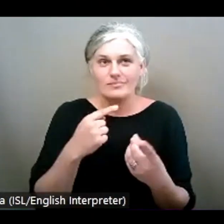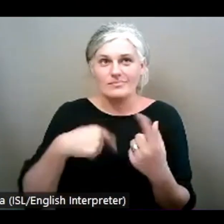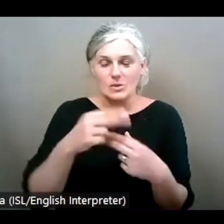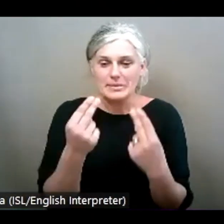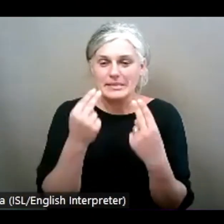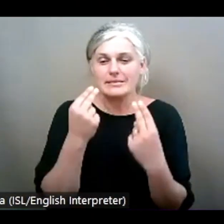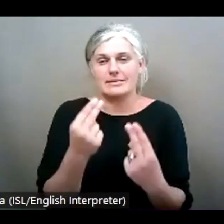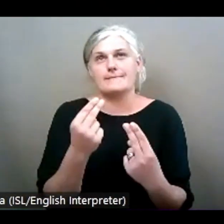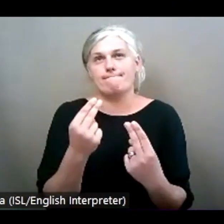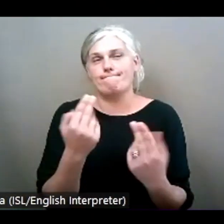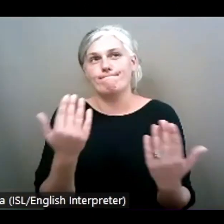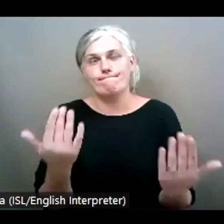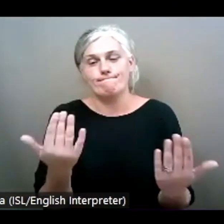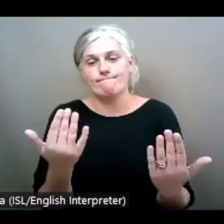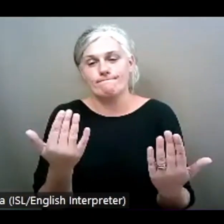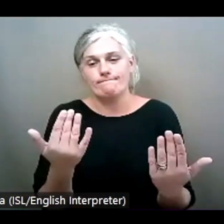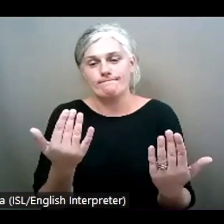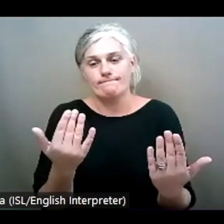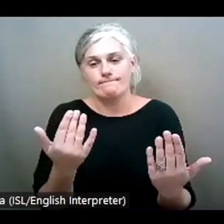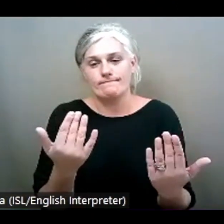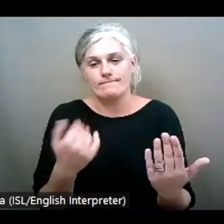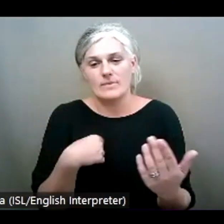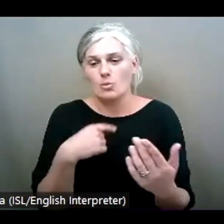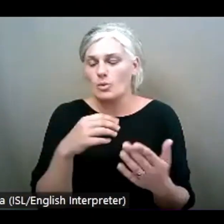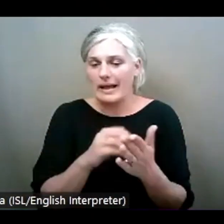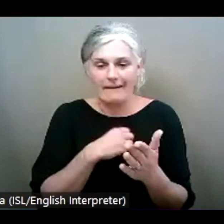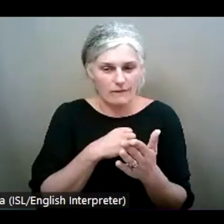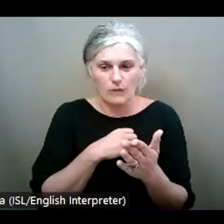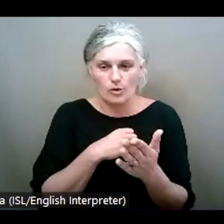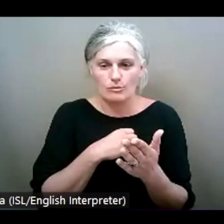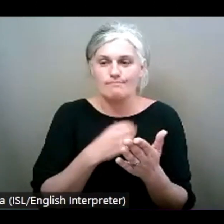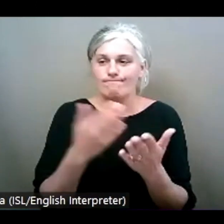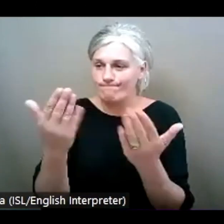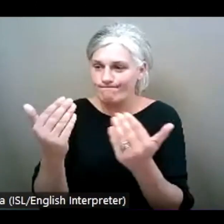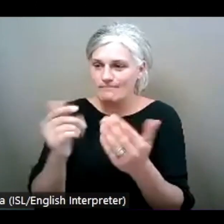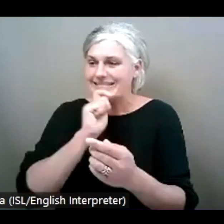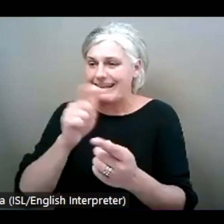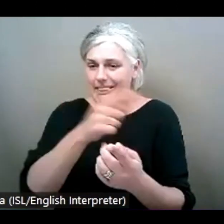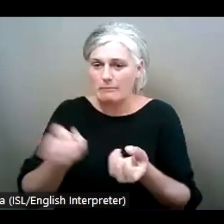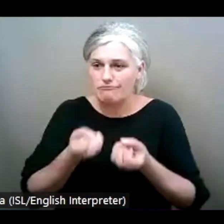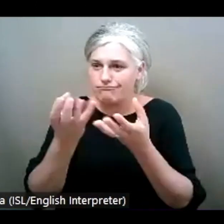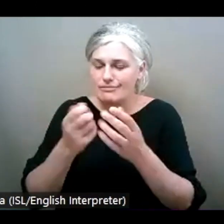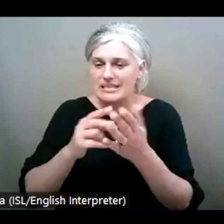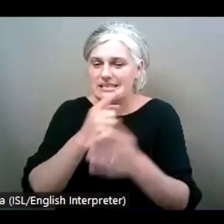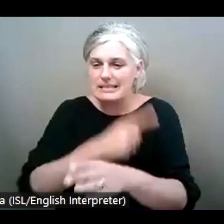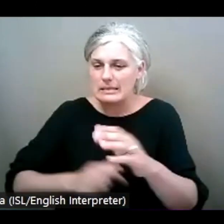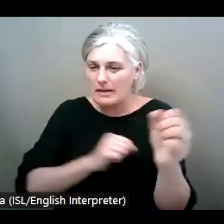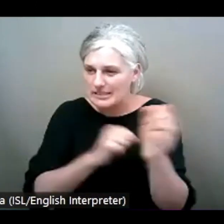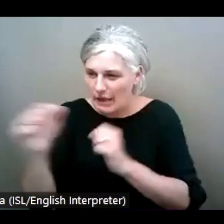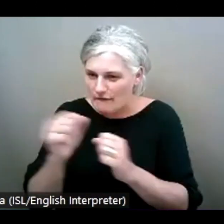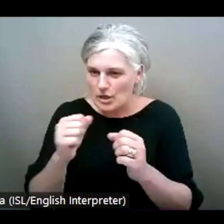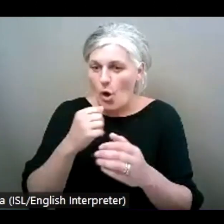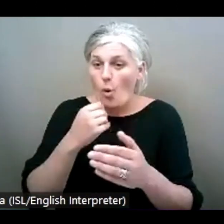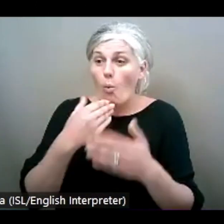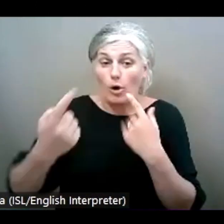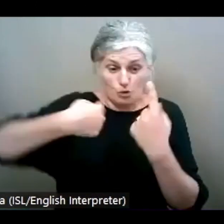be telling disability services what we need, what we want. We